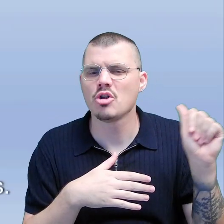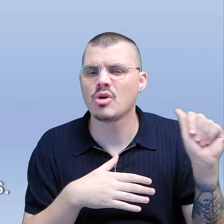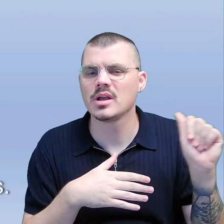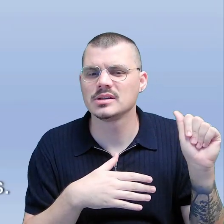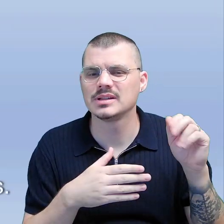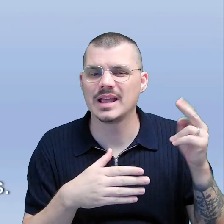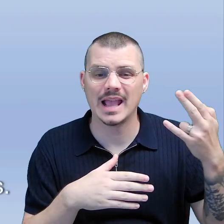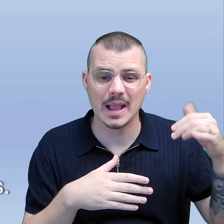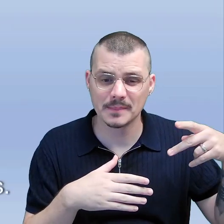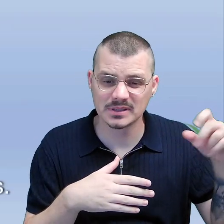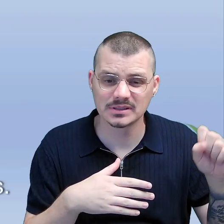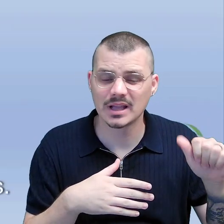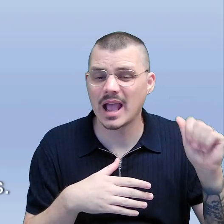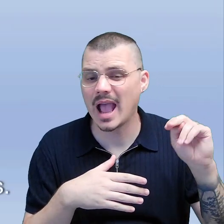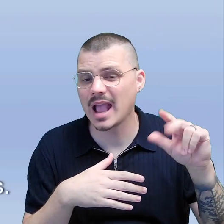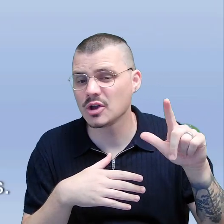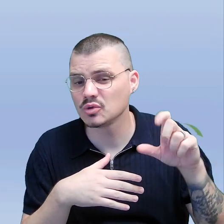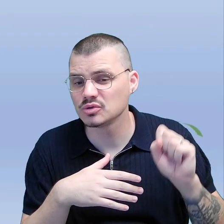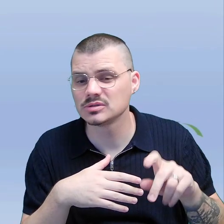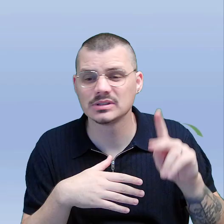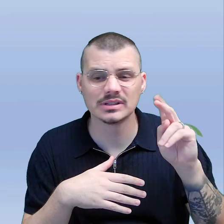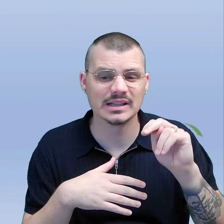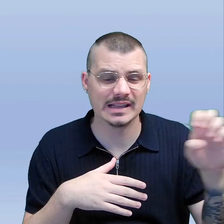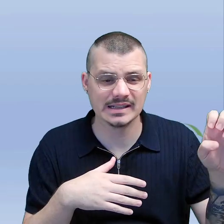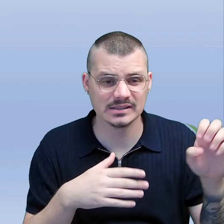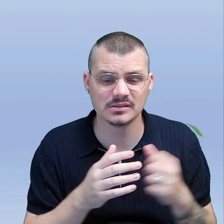arthritis in the hips, ankles, or knees.